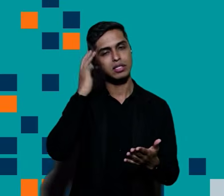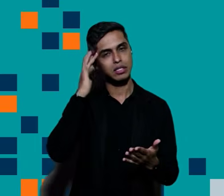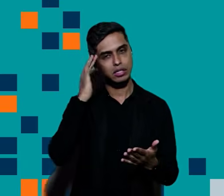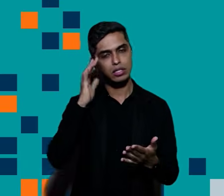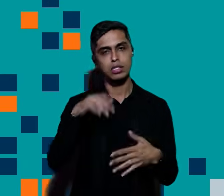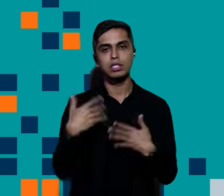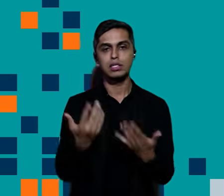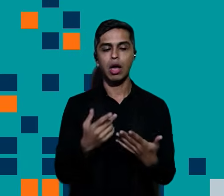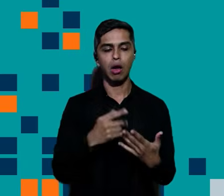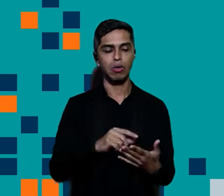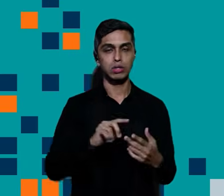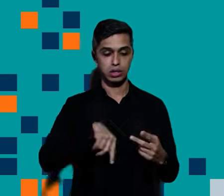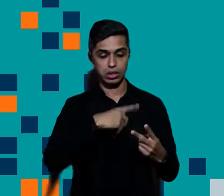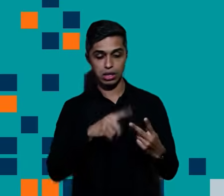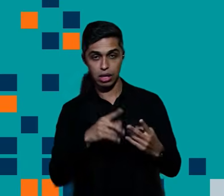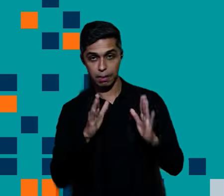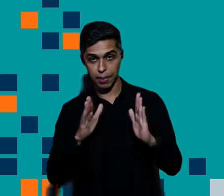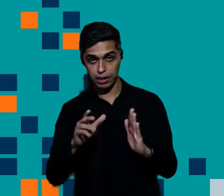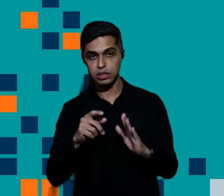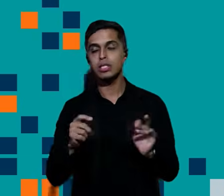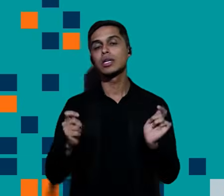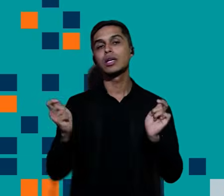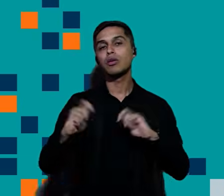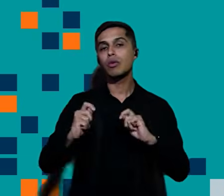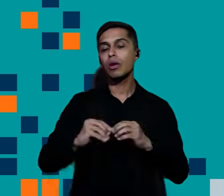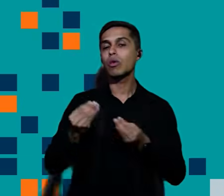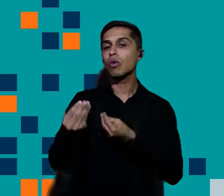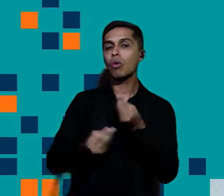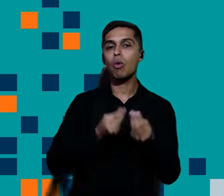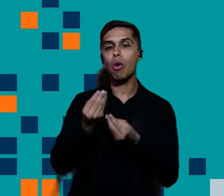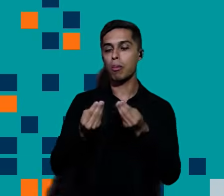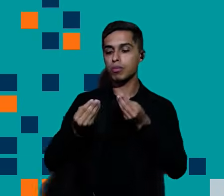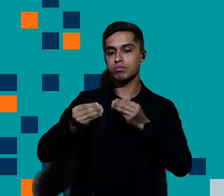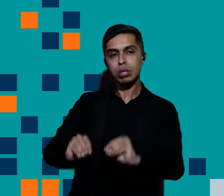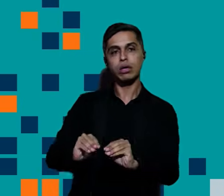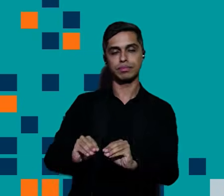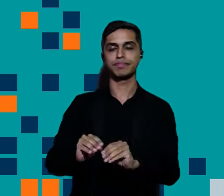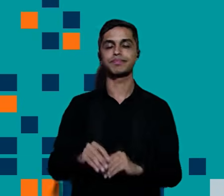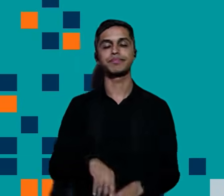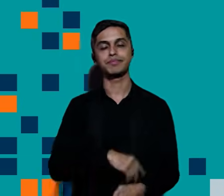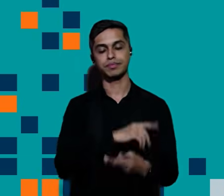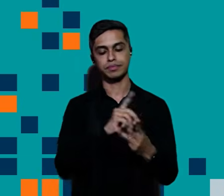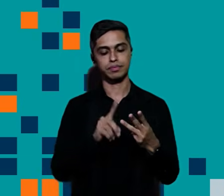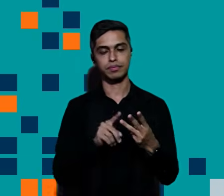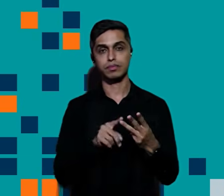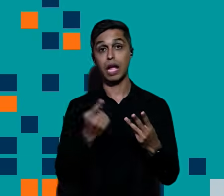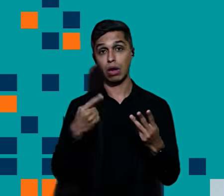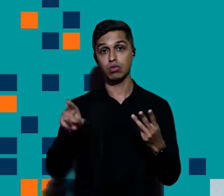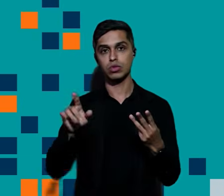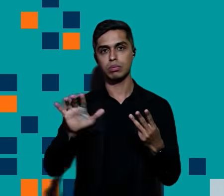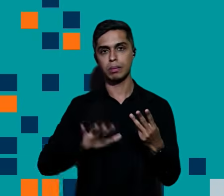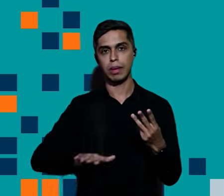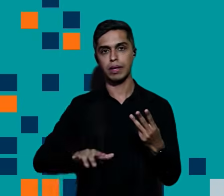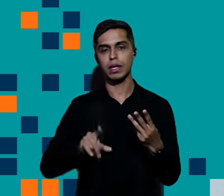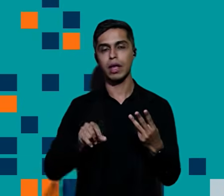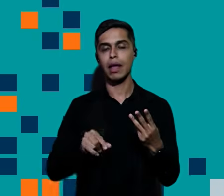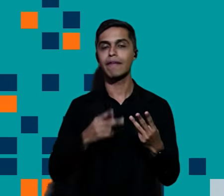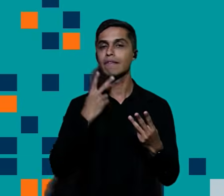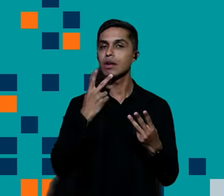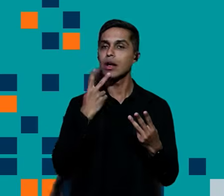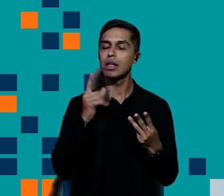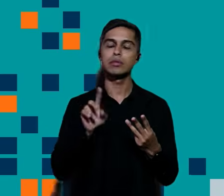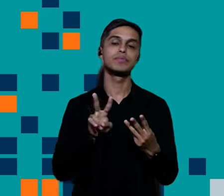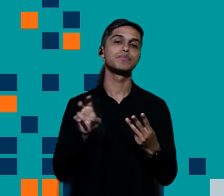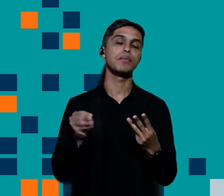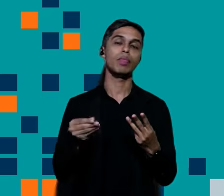be applied. And importantly, the last part in this emerging field of study, it has a very strong glossary